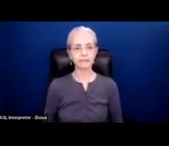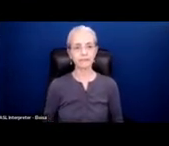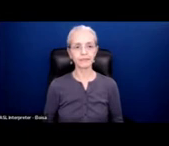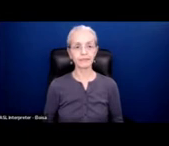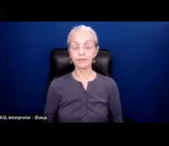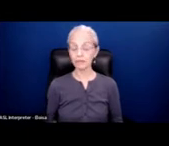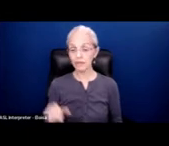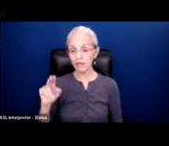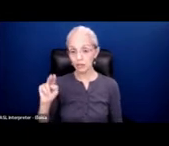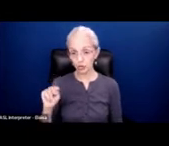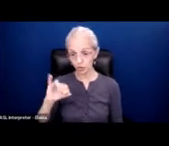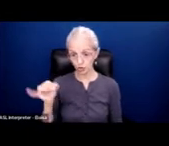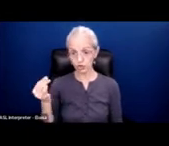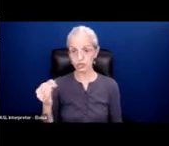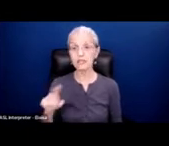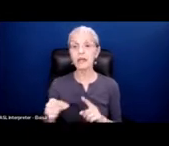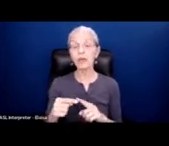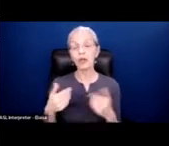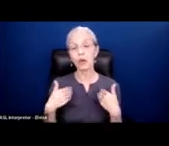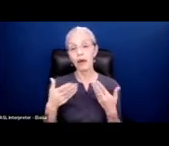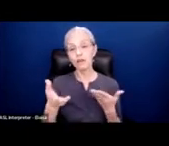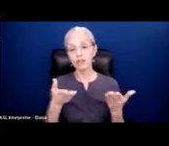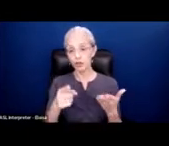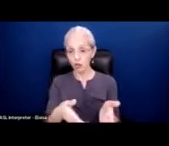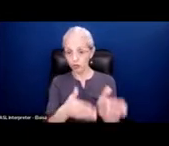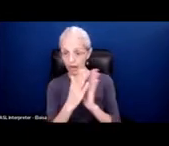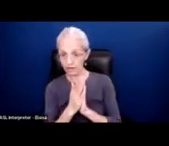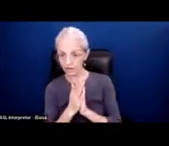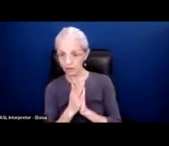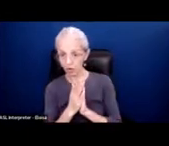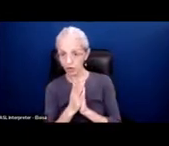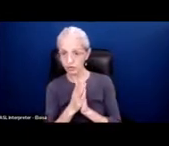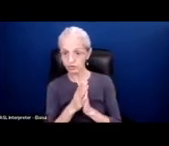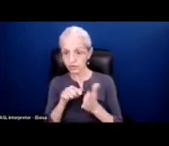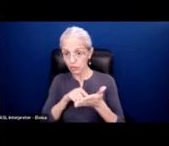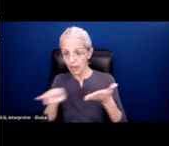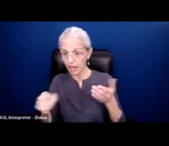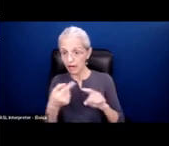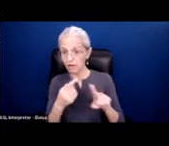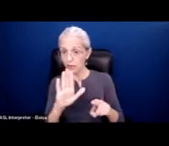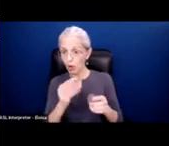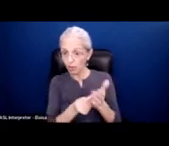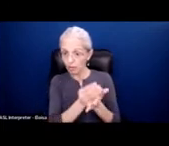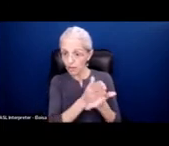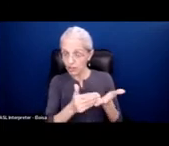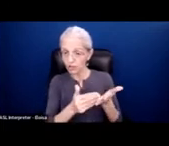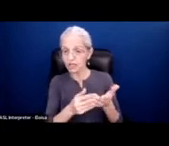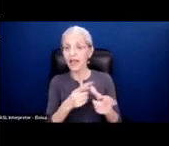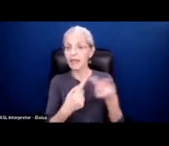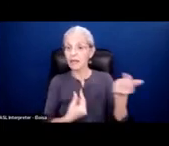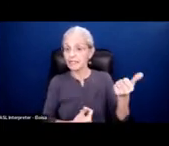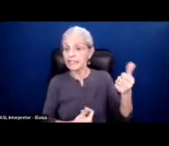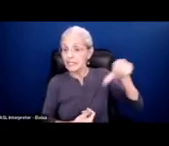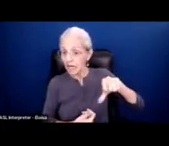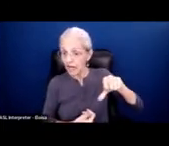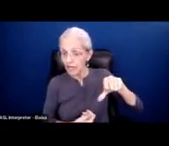So in New Jersey, when you have a service that you've asked for to be paid for through your budget and that service is denied,